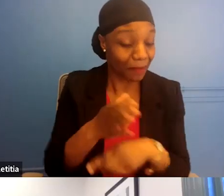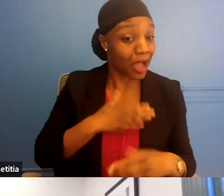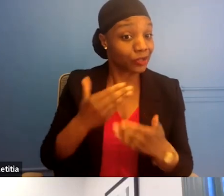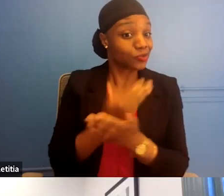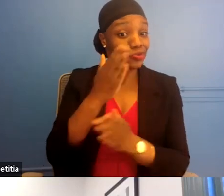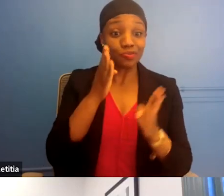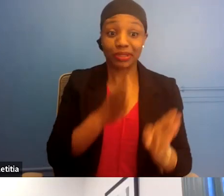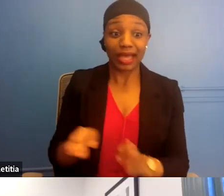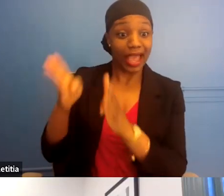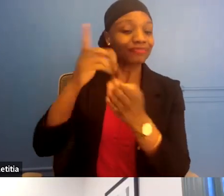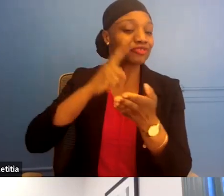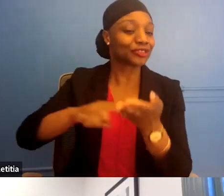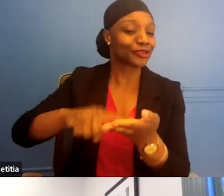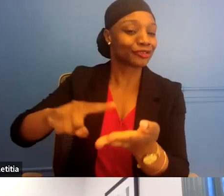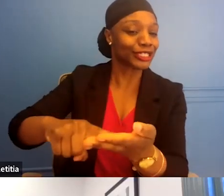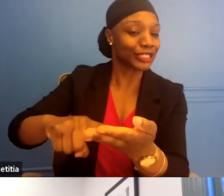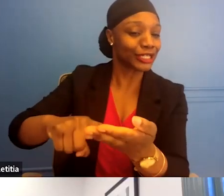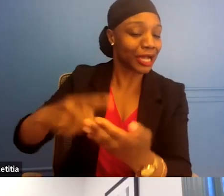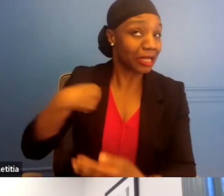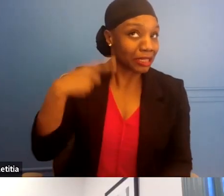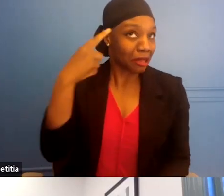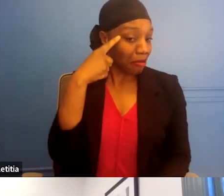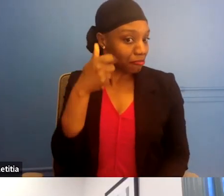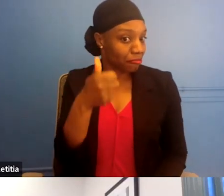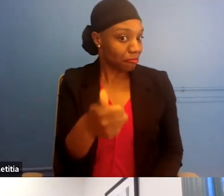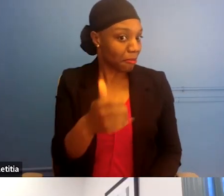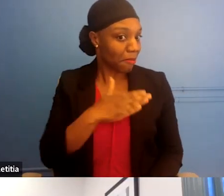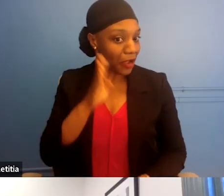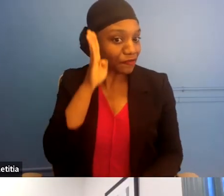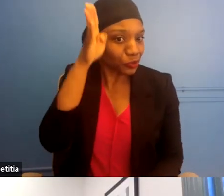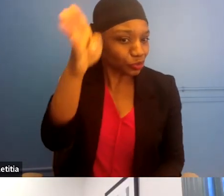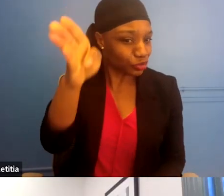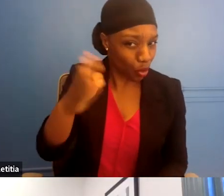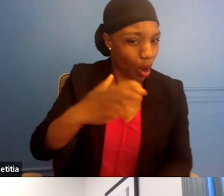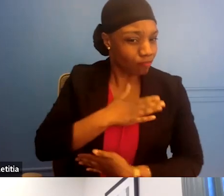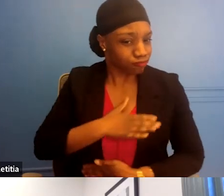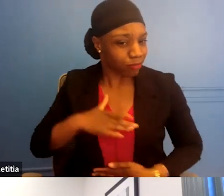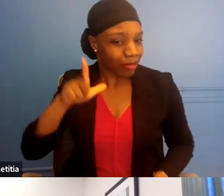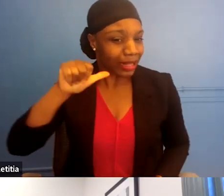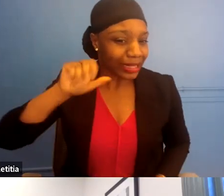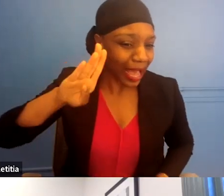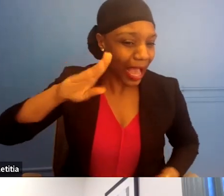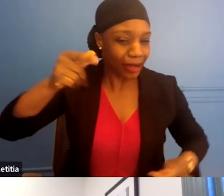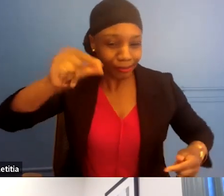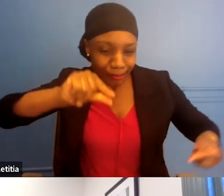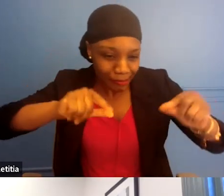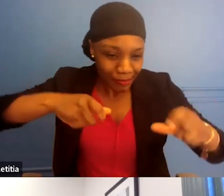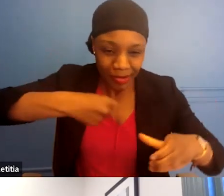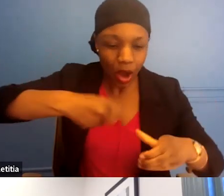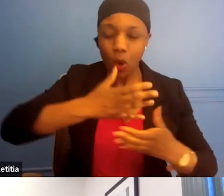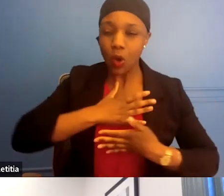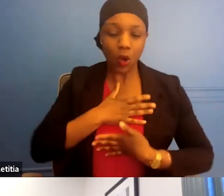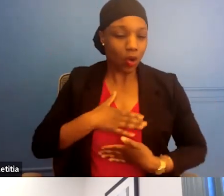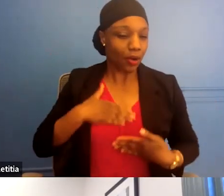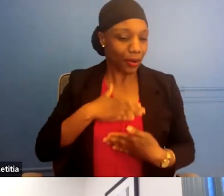going to go into research, and I thought that was really going to be my future. I really enjoyed the lab, and I joined doing all